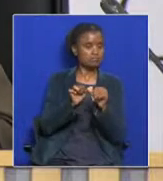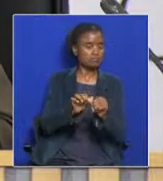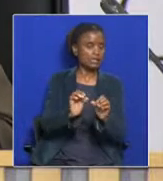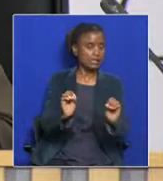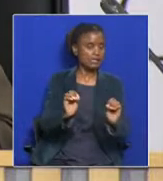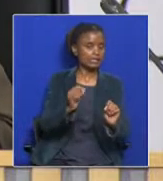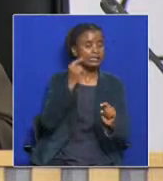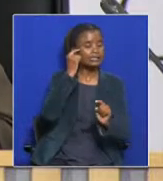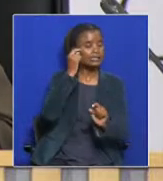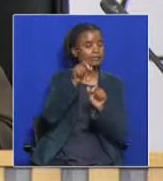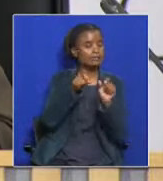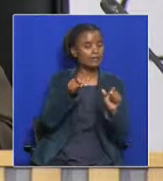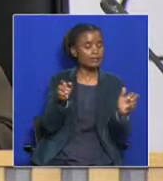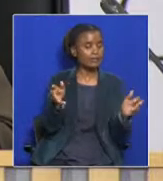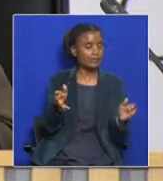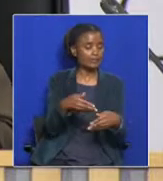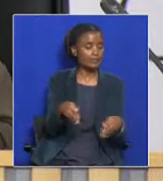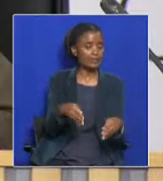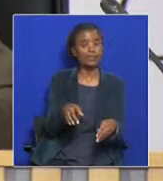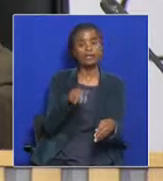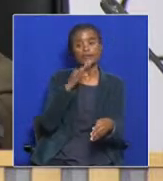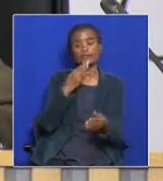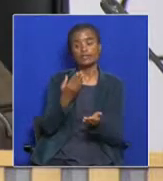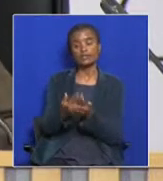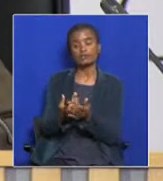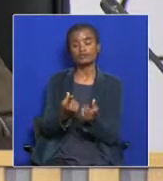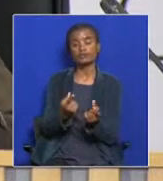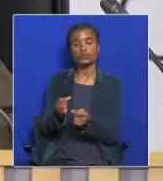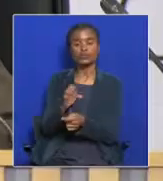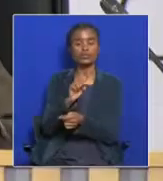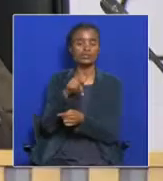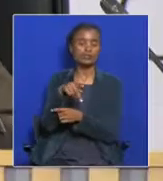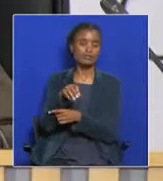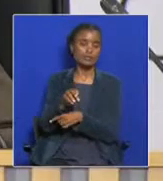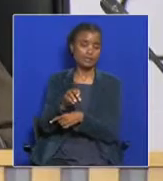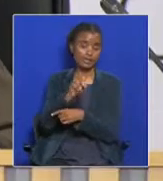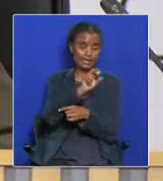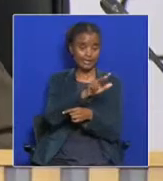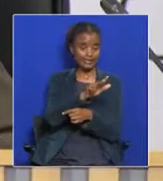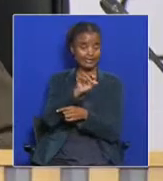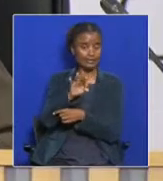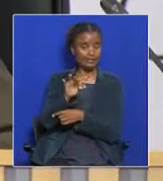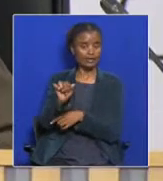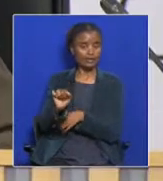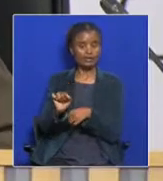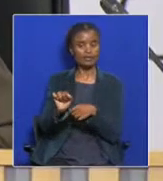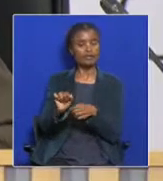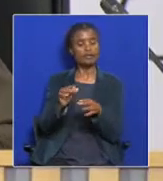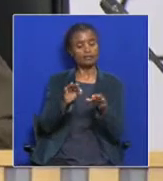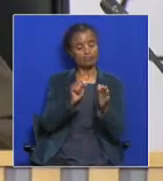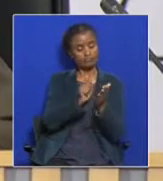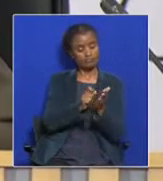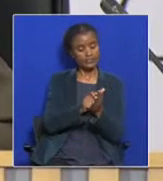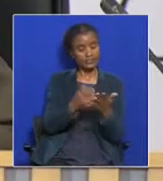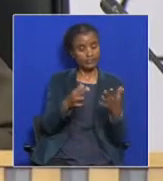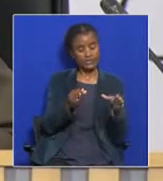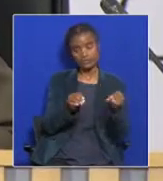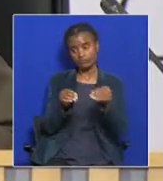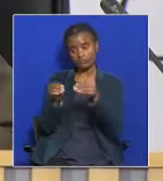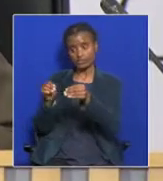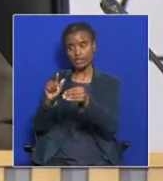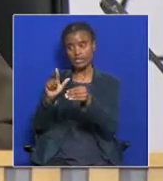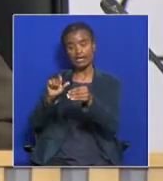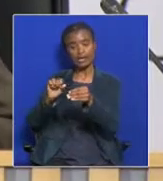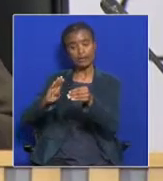SAP 83A at that stage and hand it to the lab to ask them to destroy those exhibits. So that's how that procedure